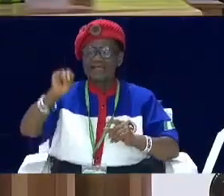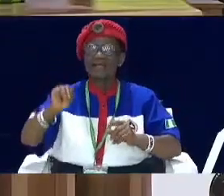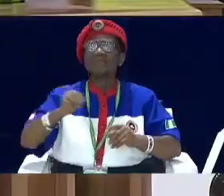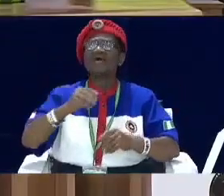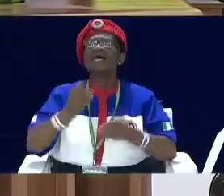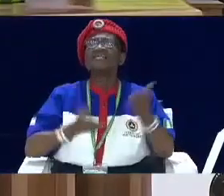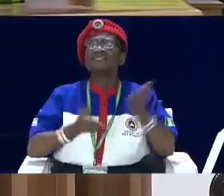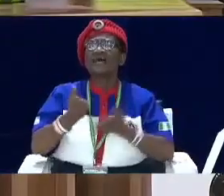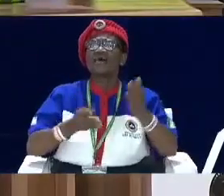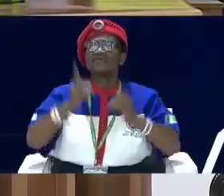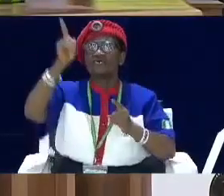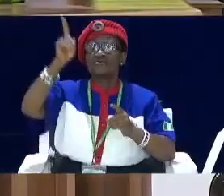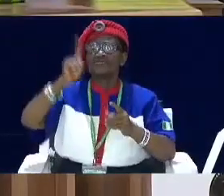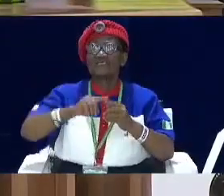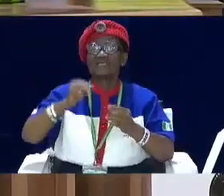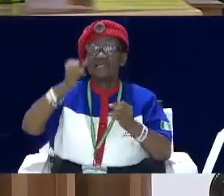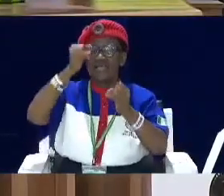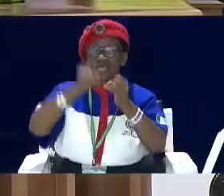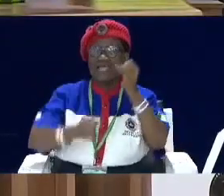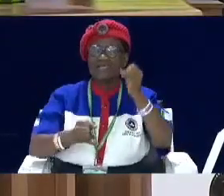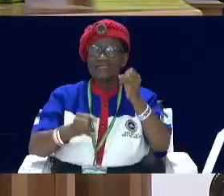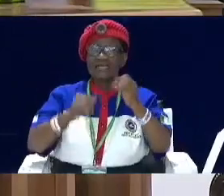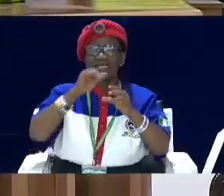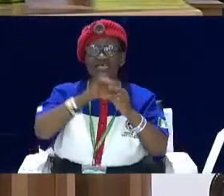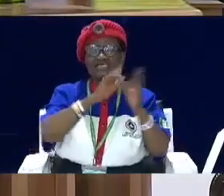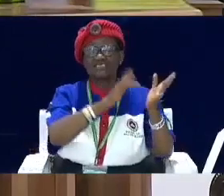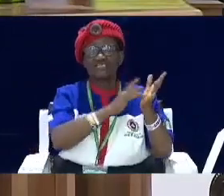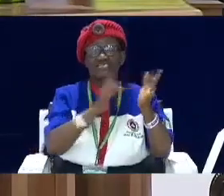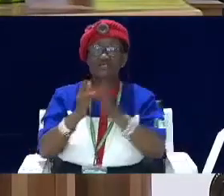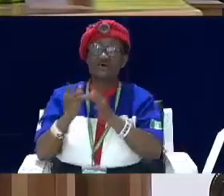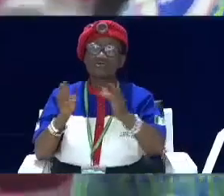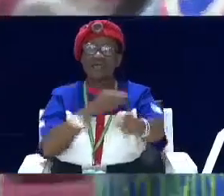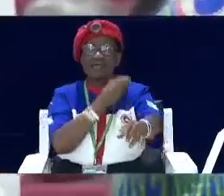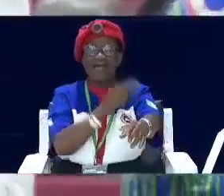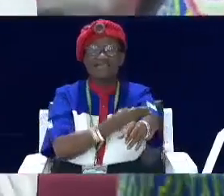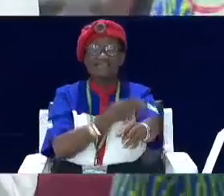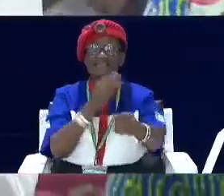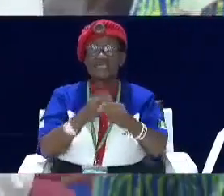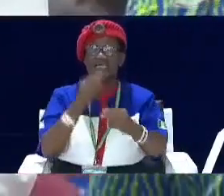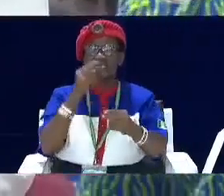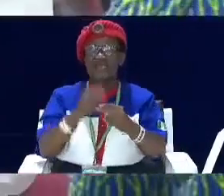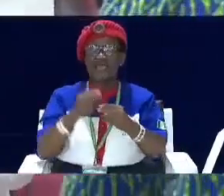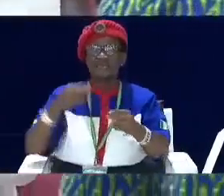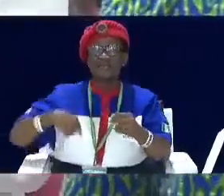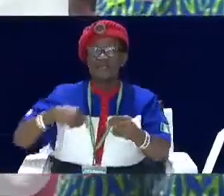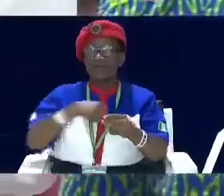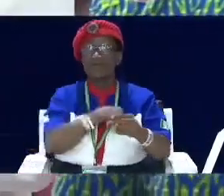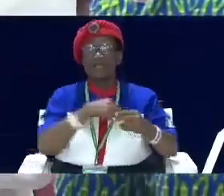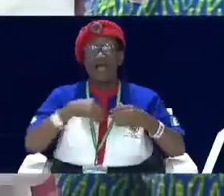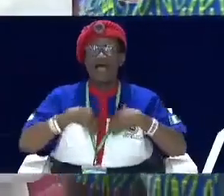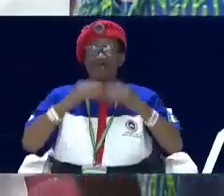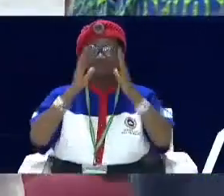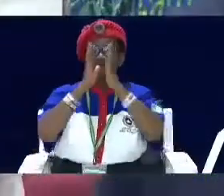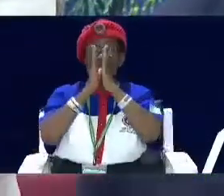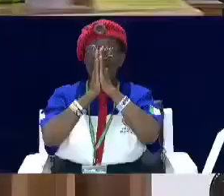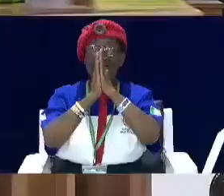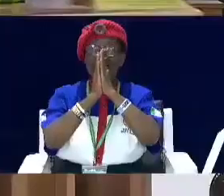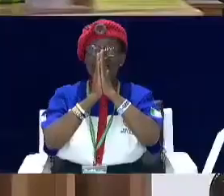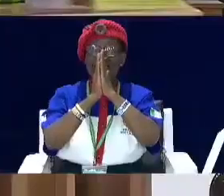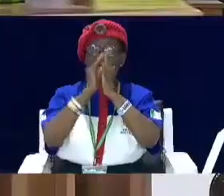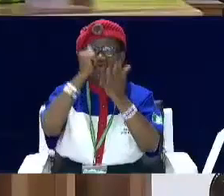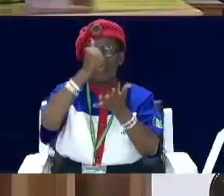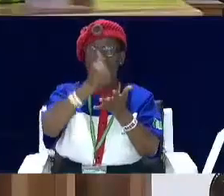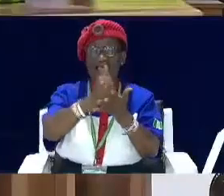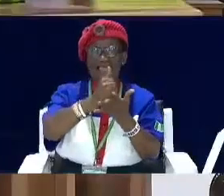sin odopin. In Jesus mighty name we have prayed. Ni oruko nla Jesu la gbadura.